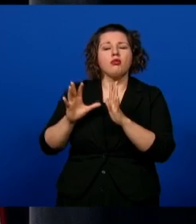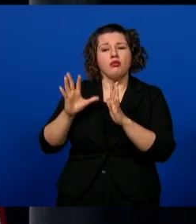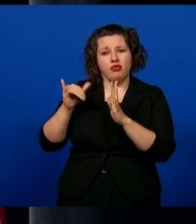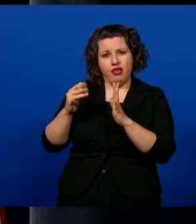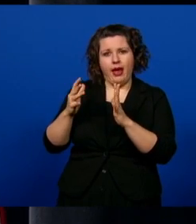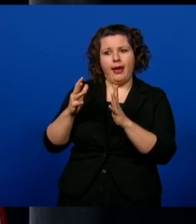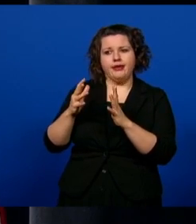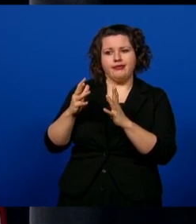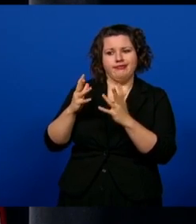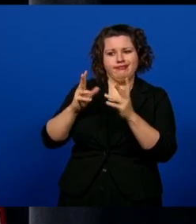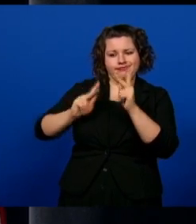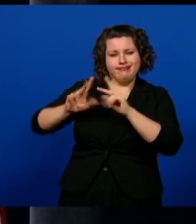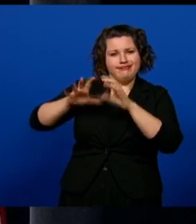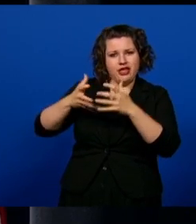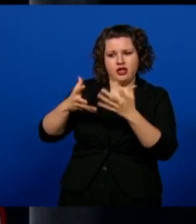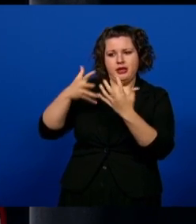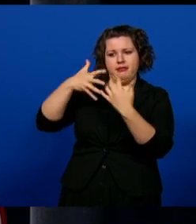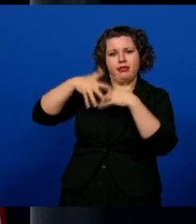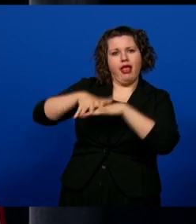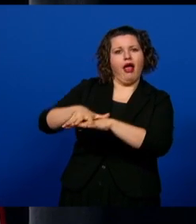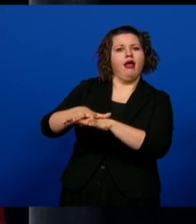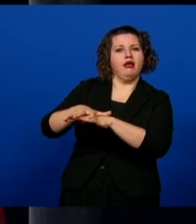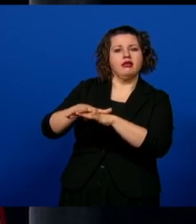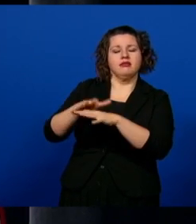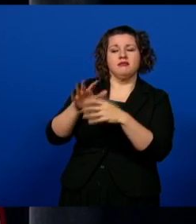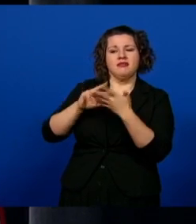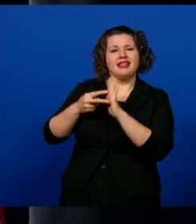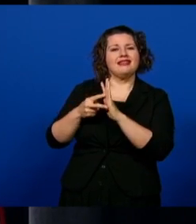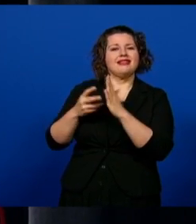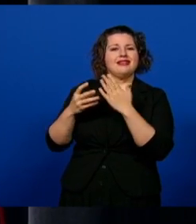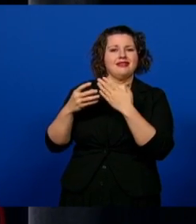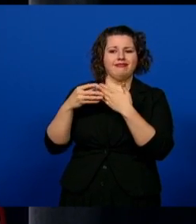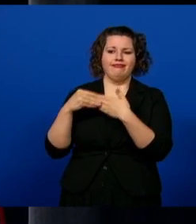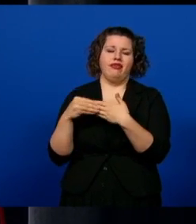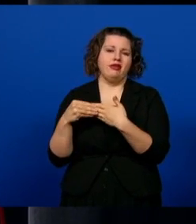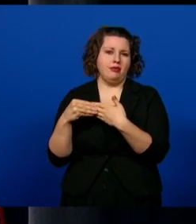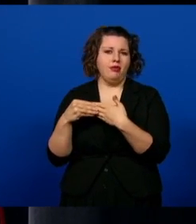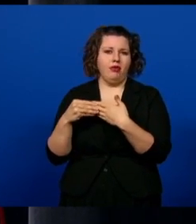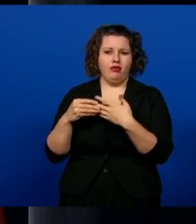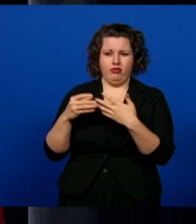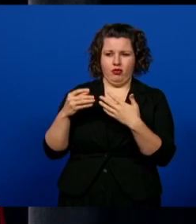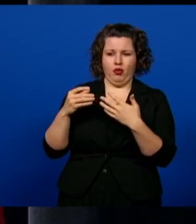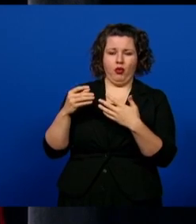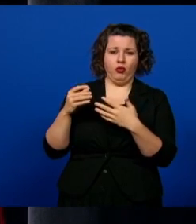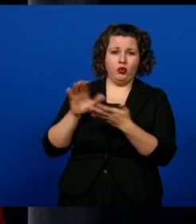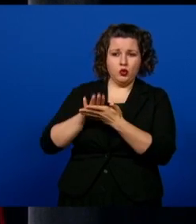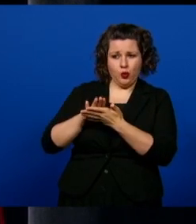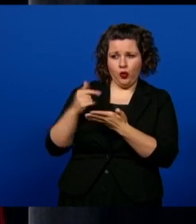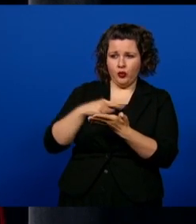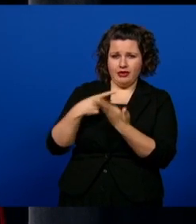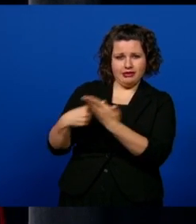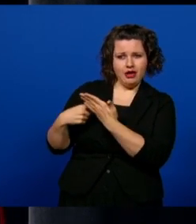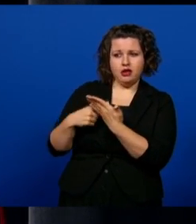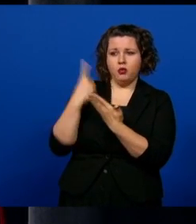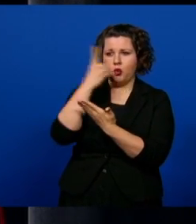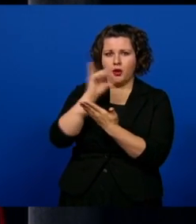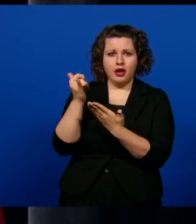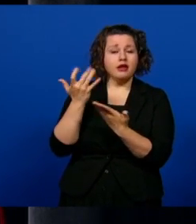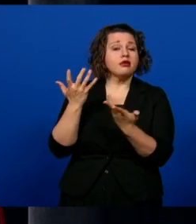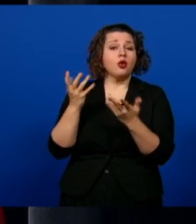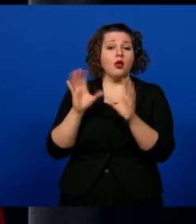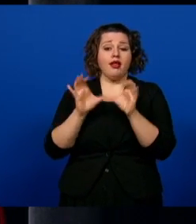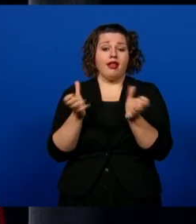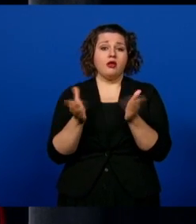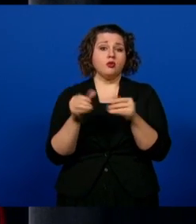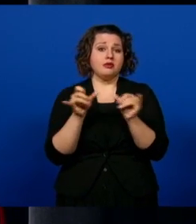that sort of model does allow a lot of different flexibility, and we're working with schools to figure out what that looks like. When you're looking at classroom sizes and the